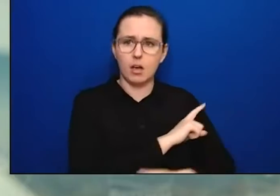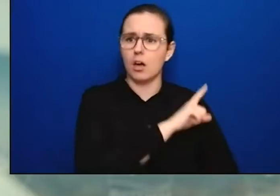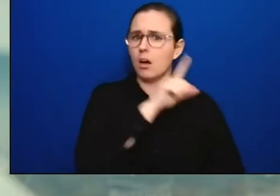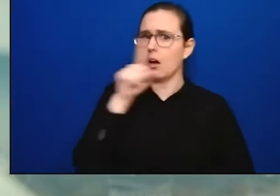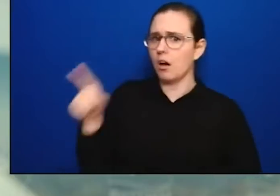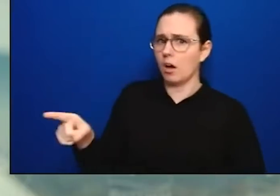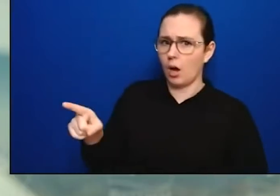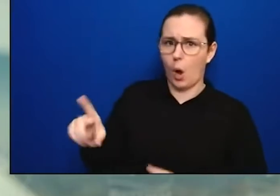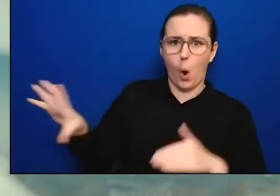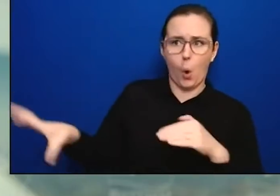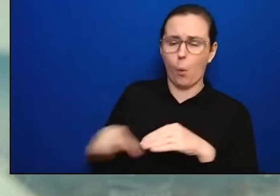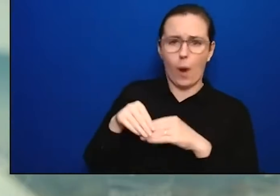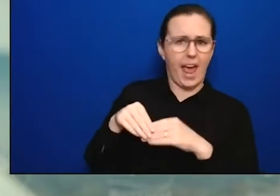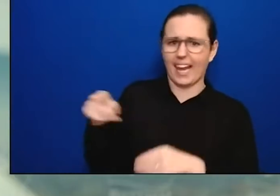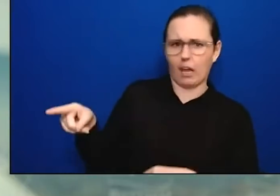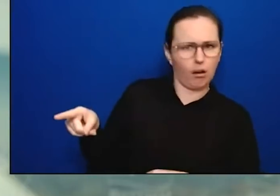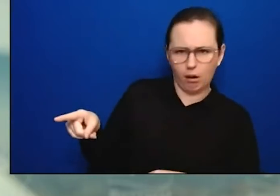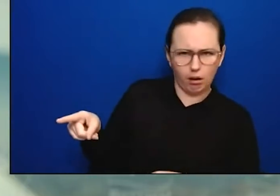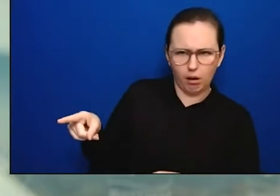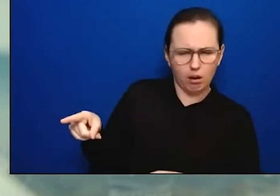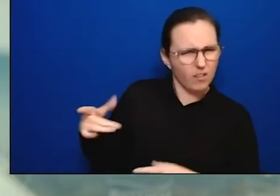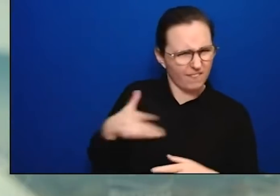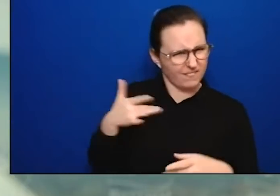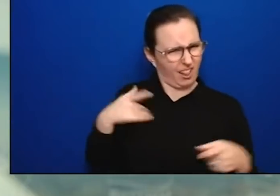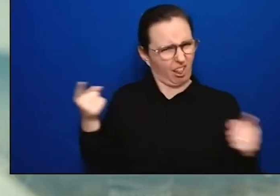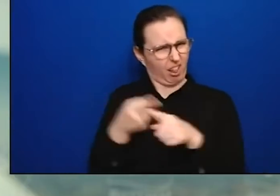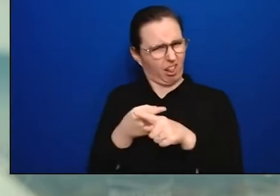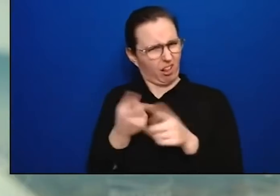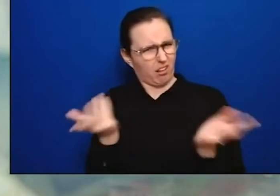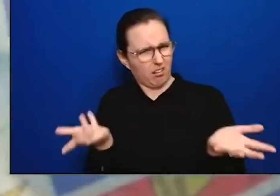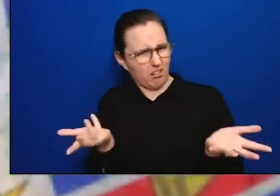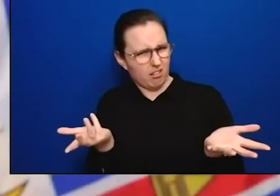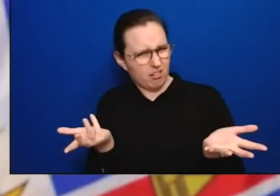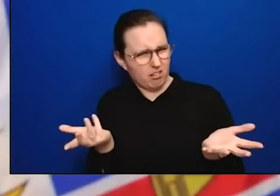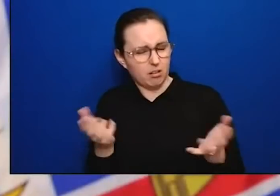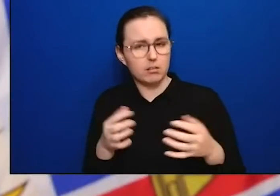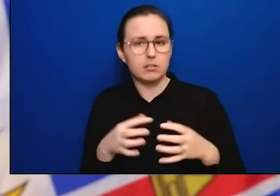a safer environment than someone hosting a wedding event?